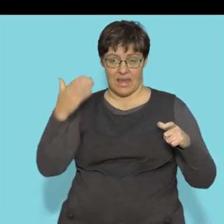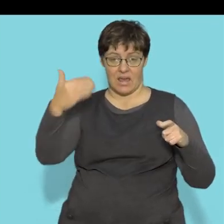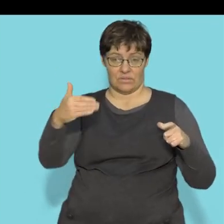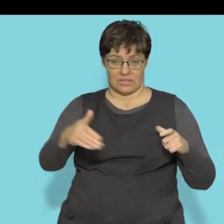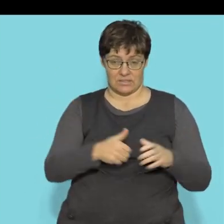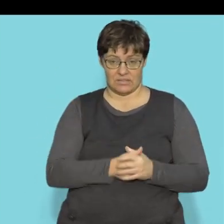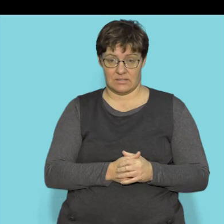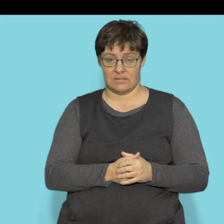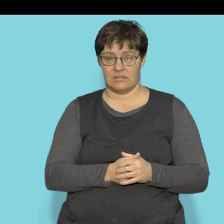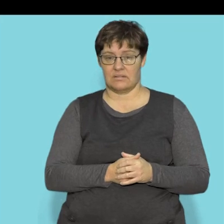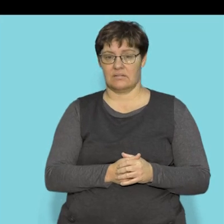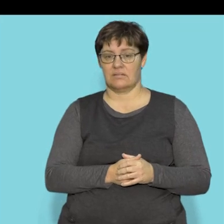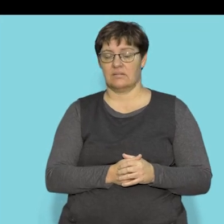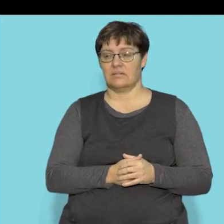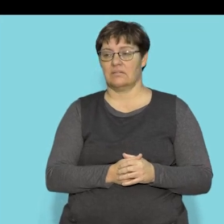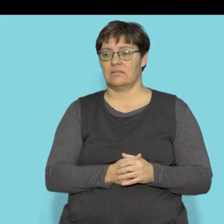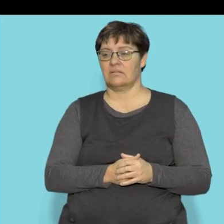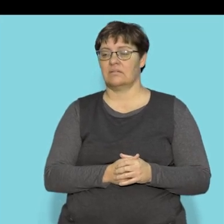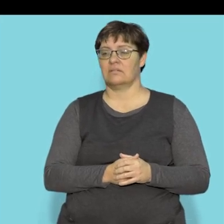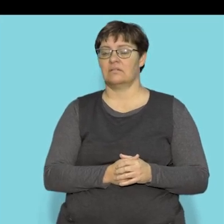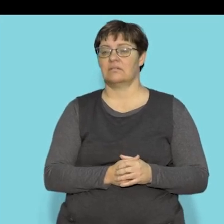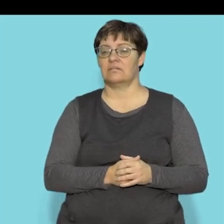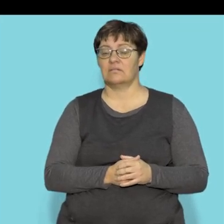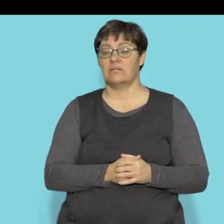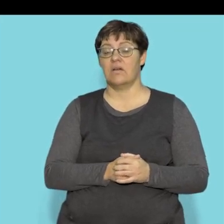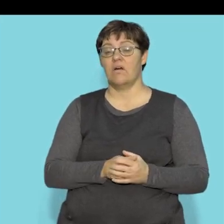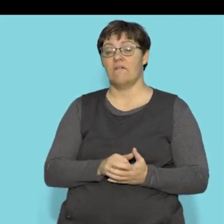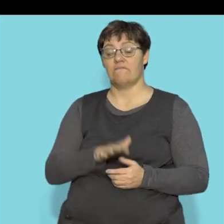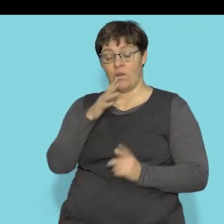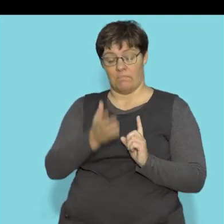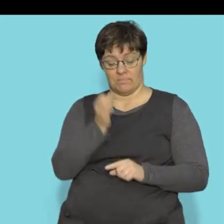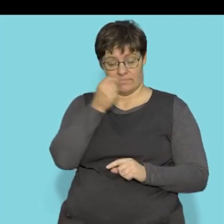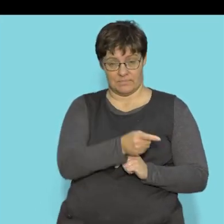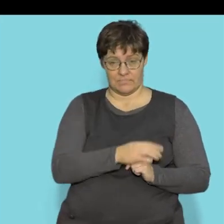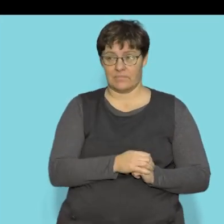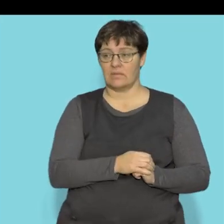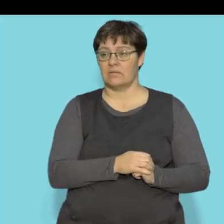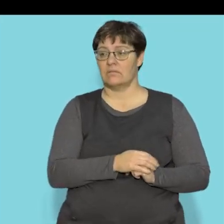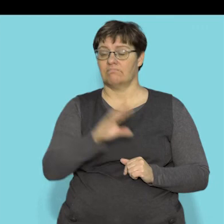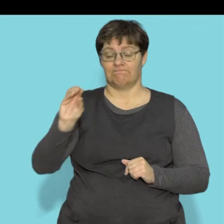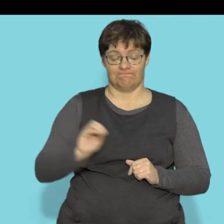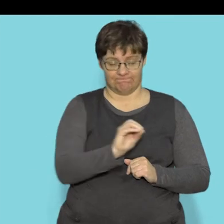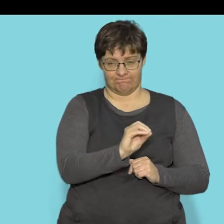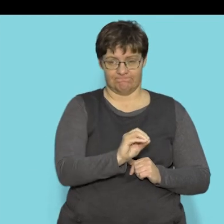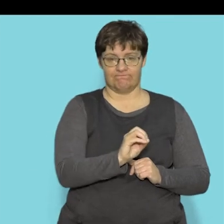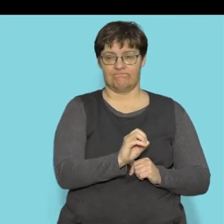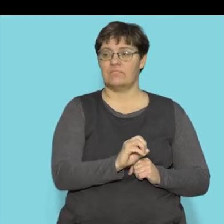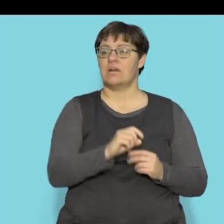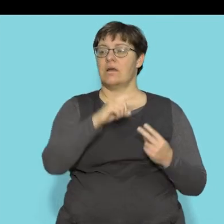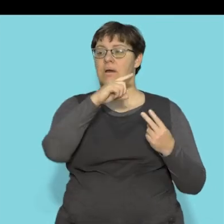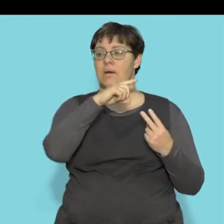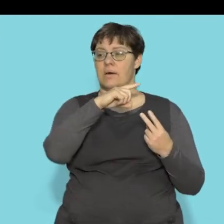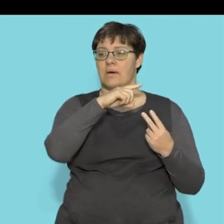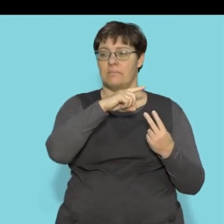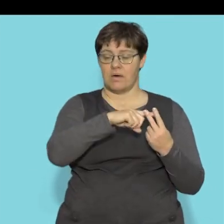the outside. And I'm going to find the volume of that cylinder by substituting into pi